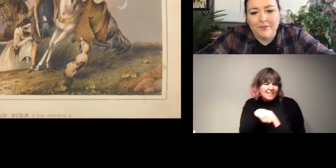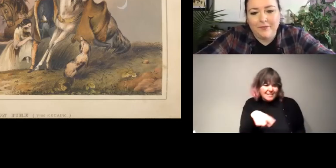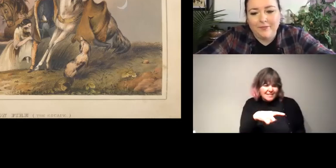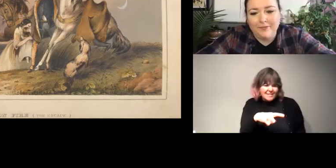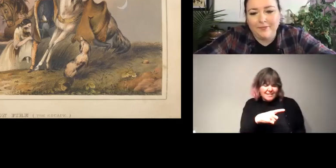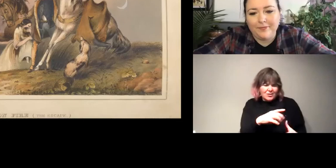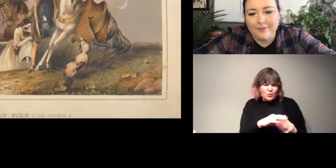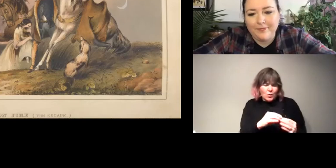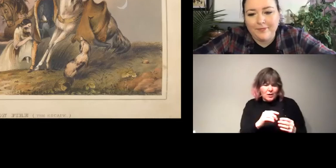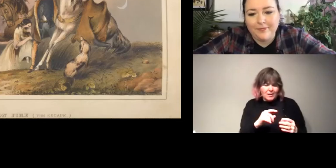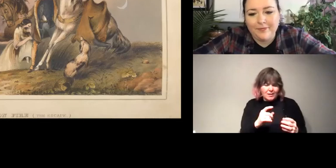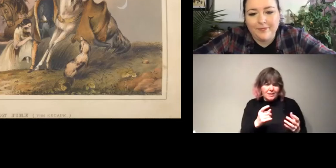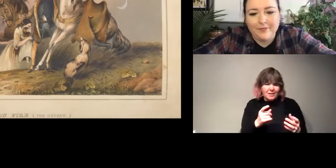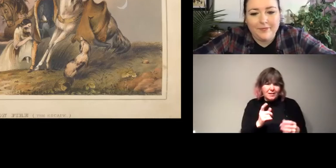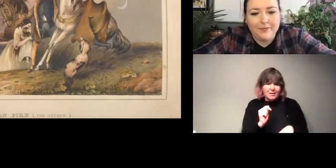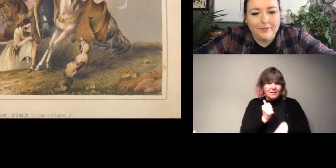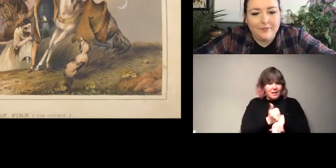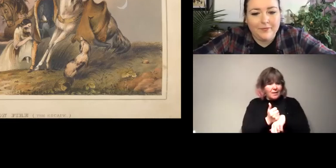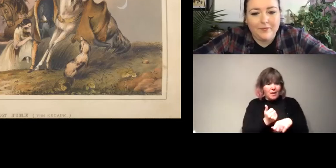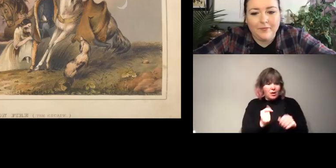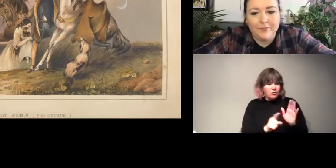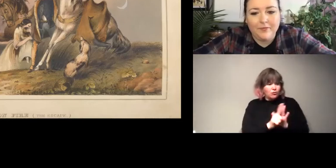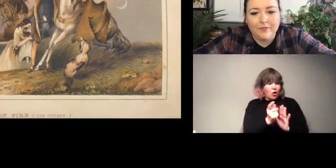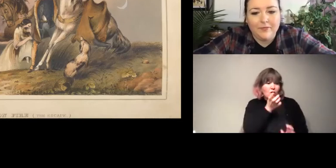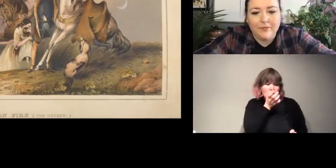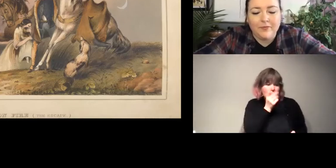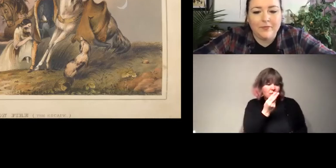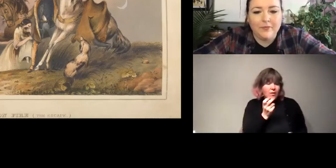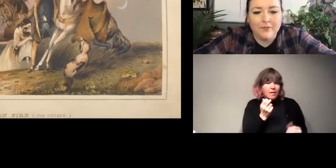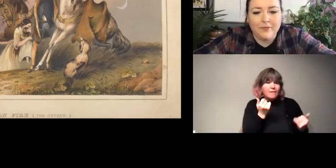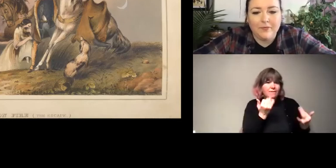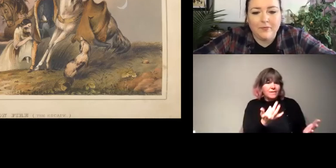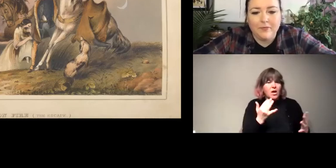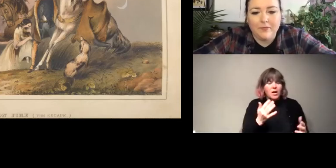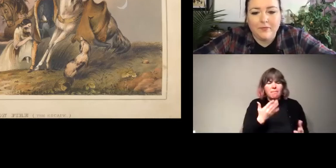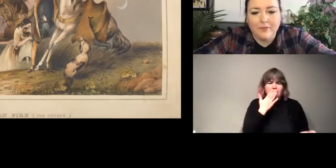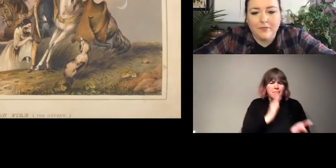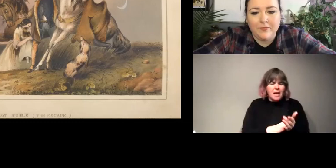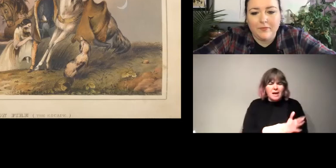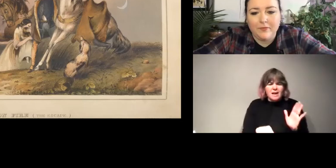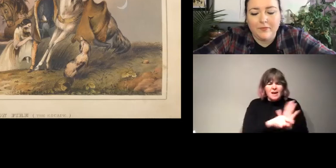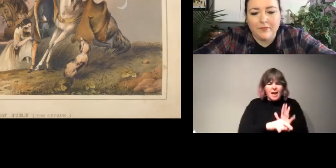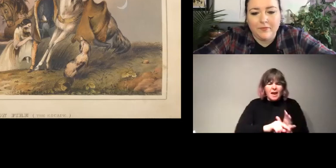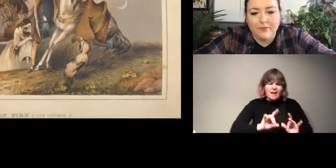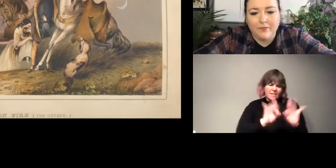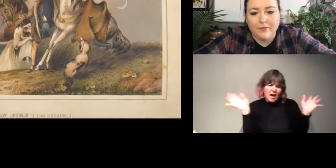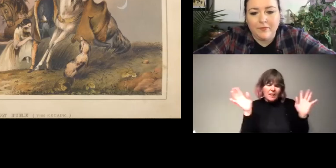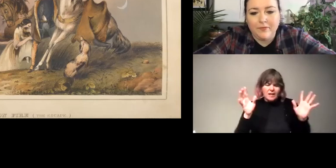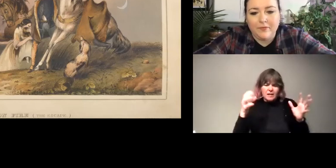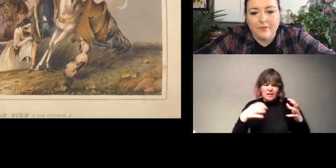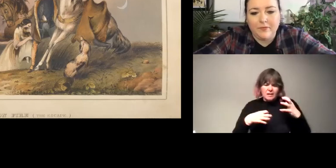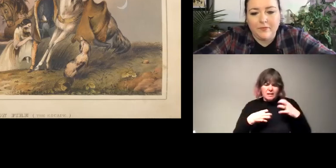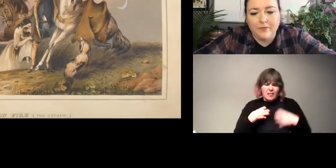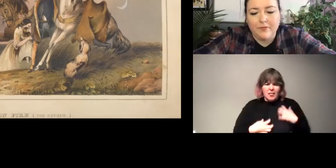initial settlement of the tallgrass prairie, fire was a menace, it was violence, it was horror, and it